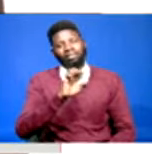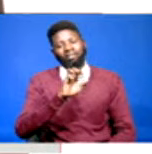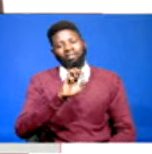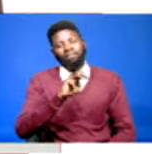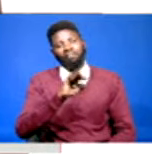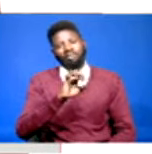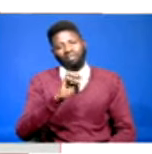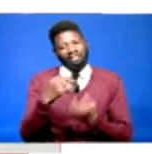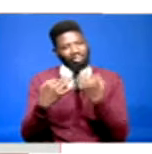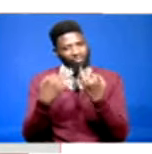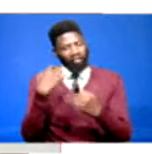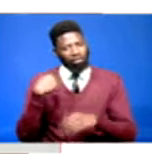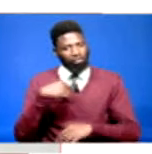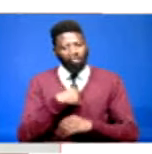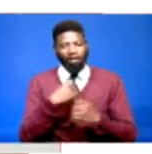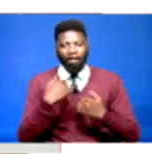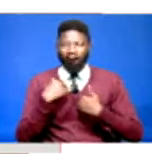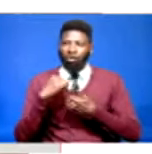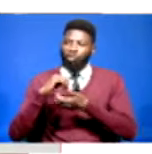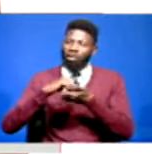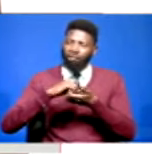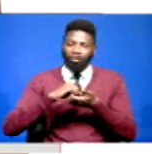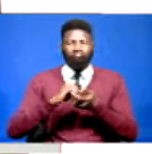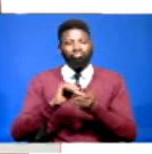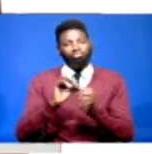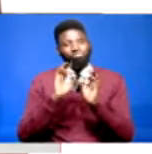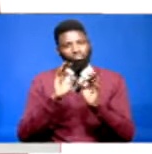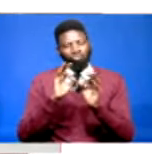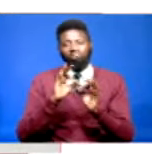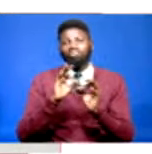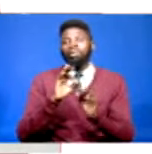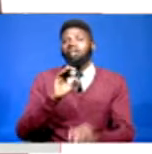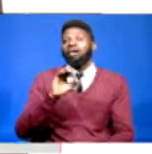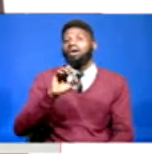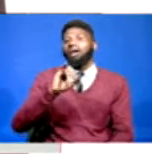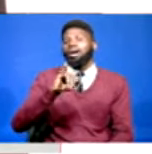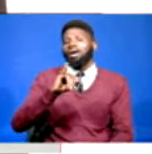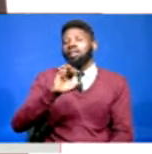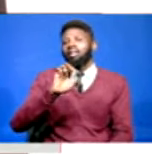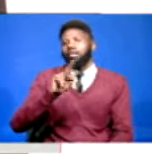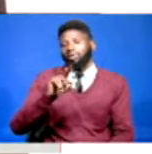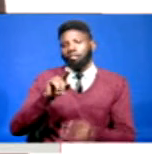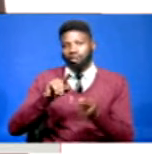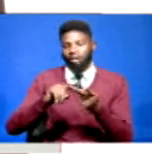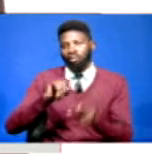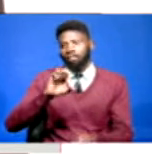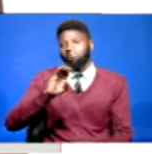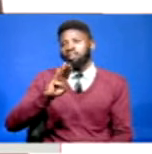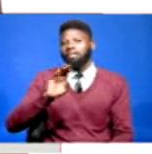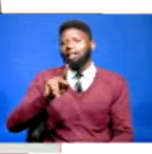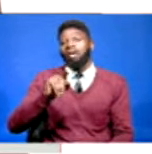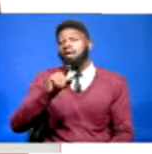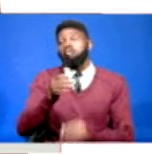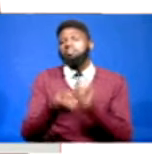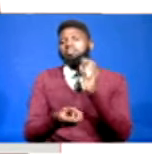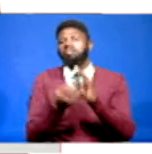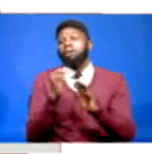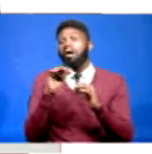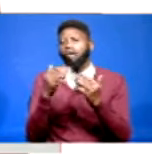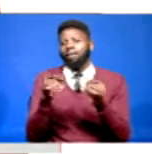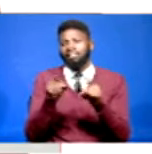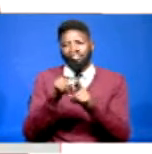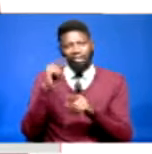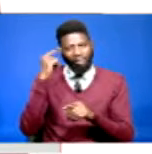good collaboration between you, the IEK, and the EBK. What do you think has brought this about, and how do you think you can collaborate more